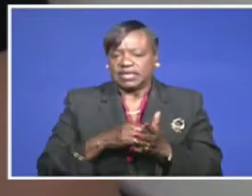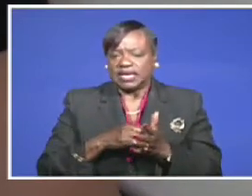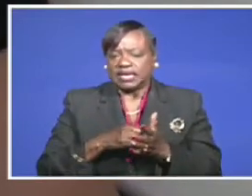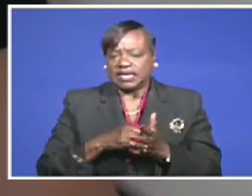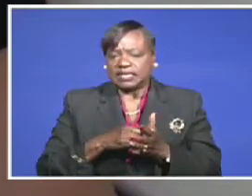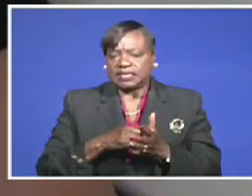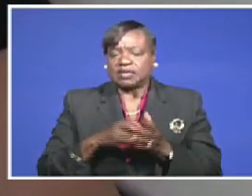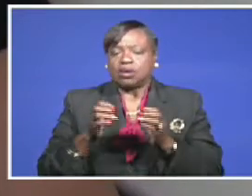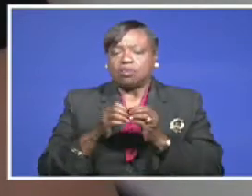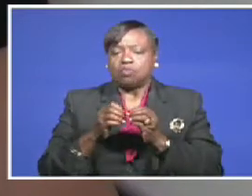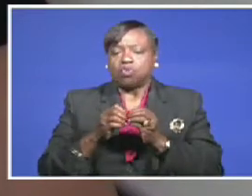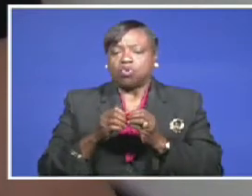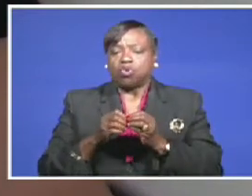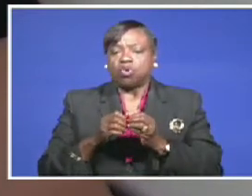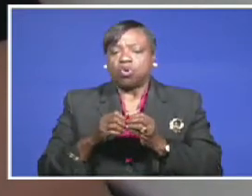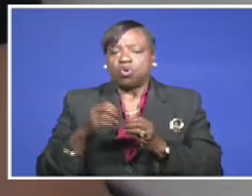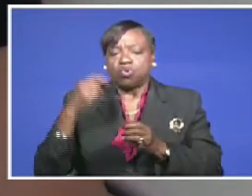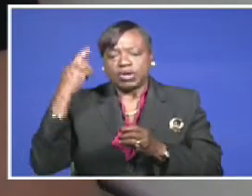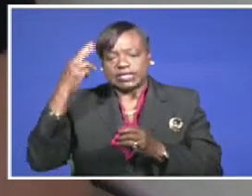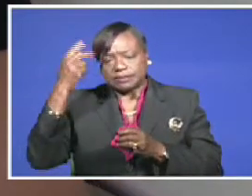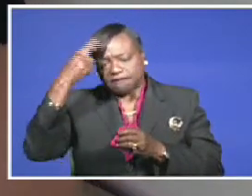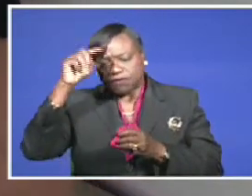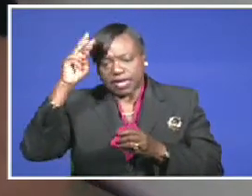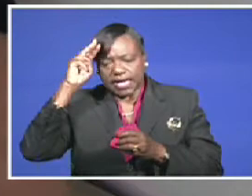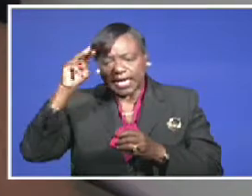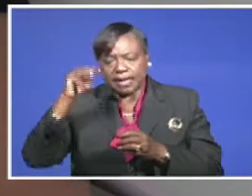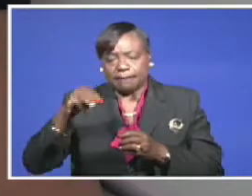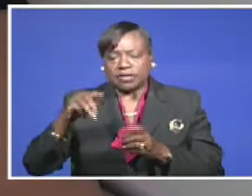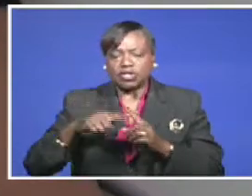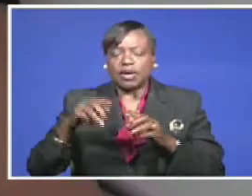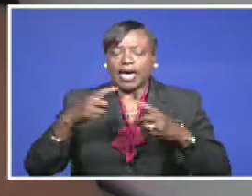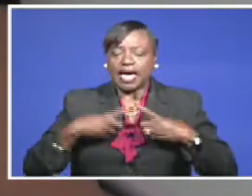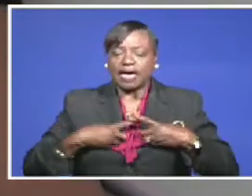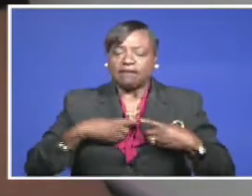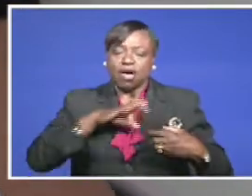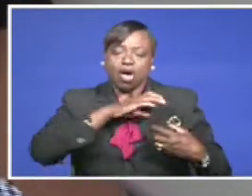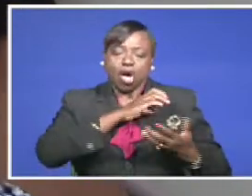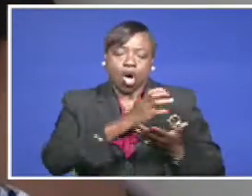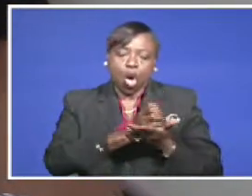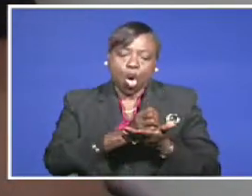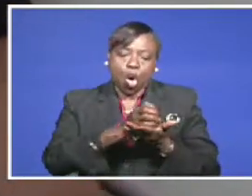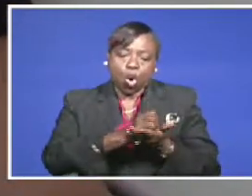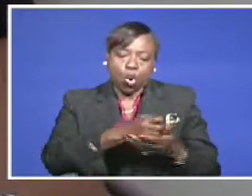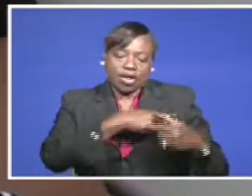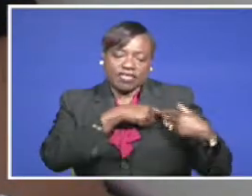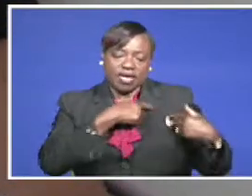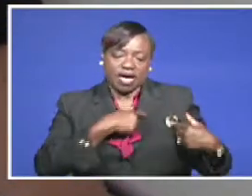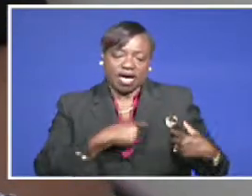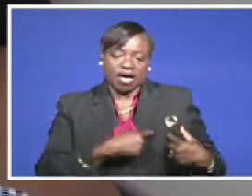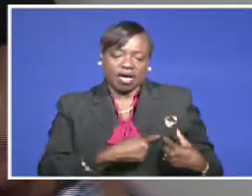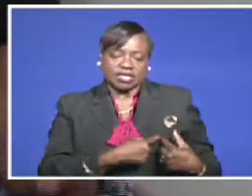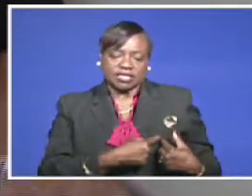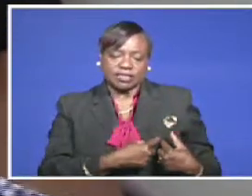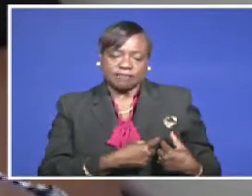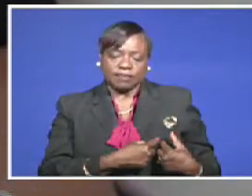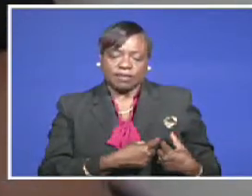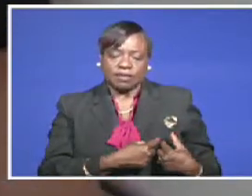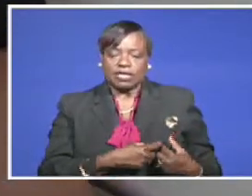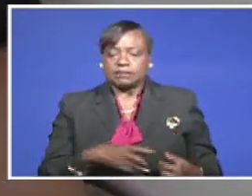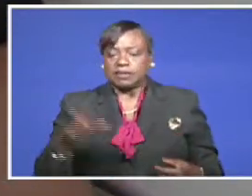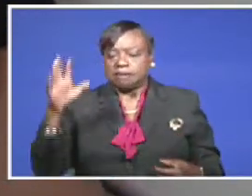it's more reasonable for him to have the hole in his heart, for him to be missing those chambers, those